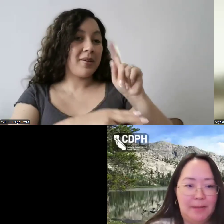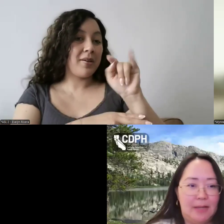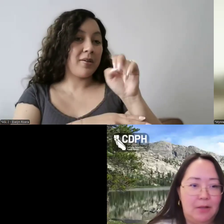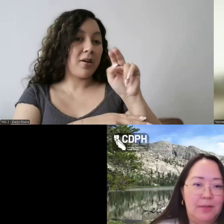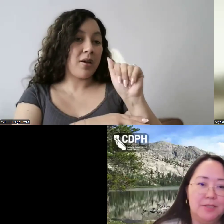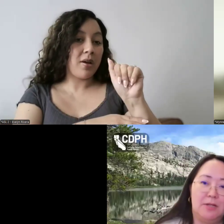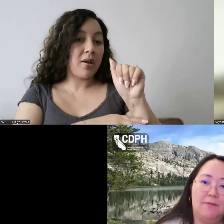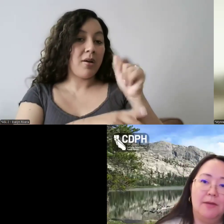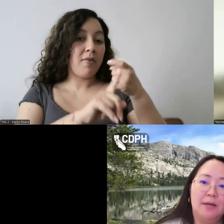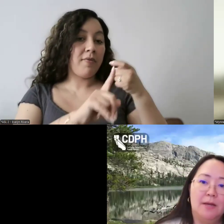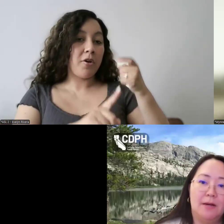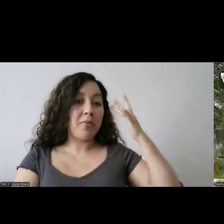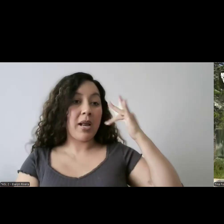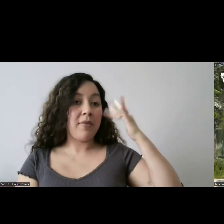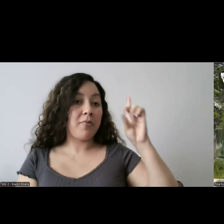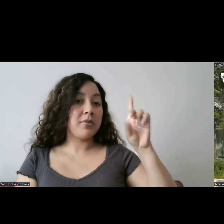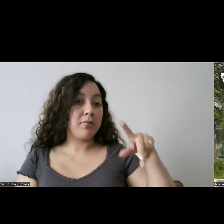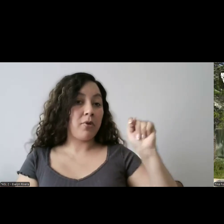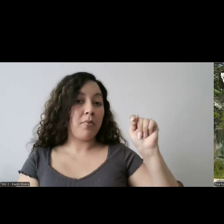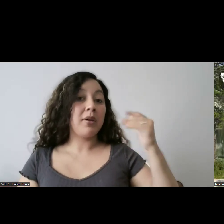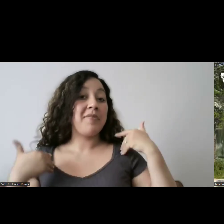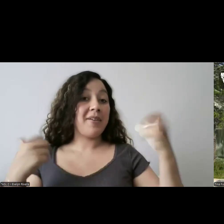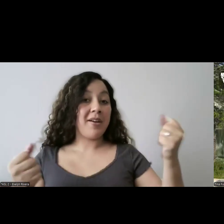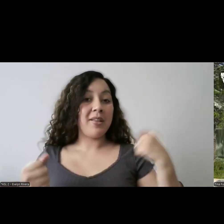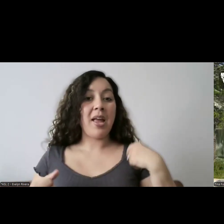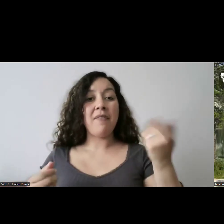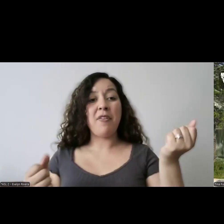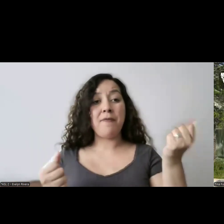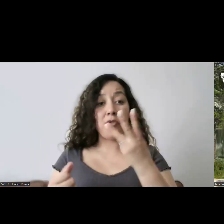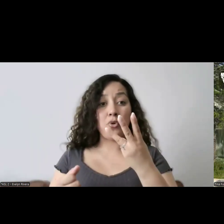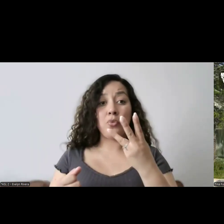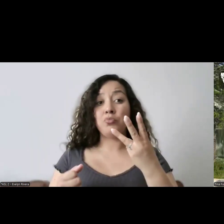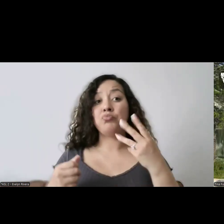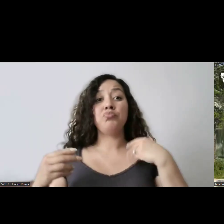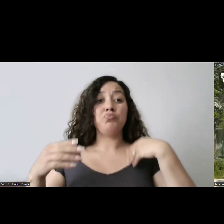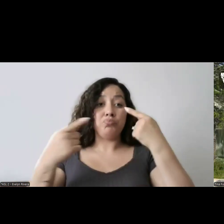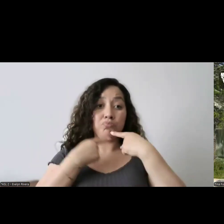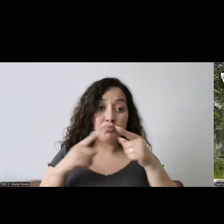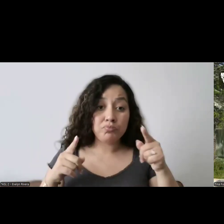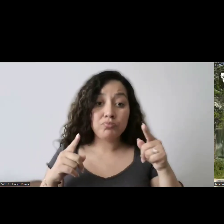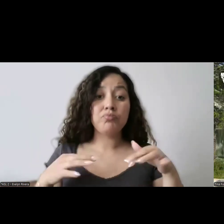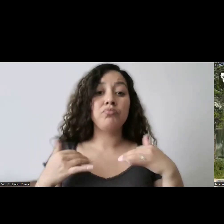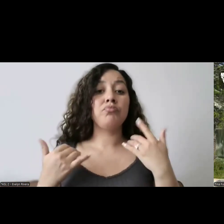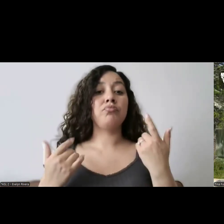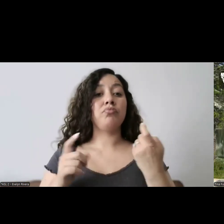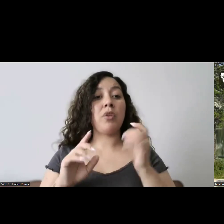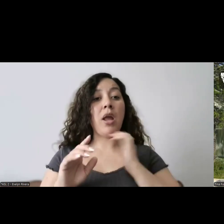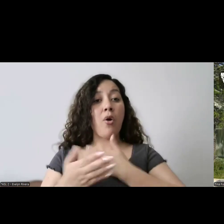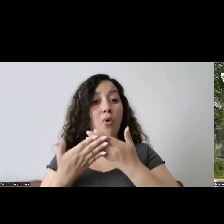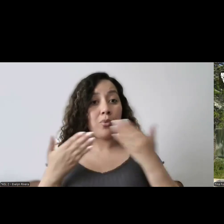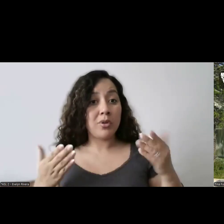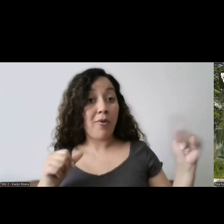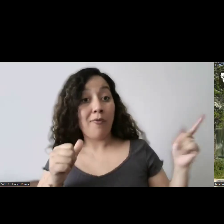Department of Public Health. I just have a few updates on our resources. I don't have slides for today. So the first